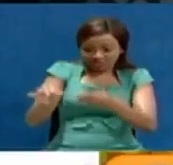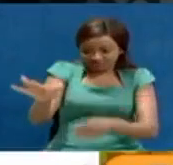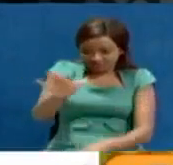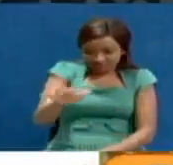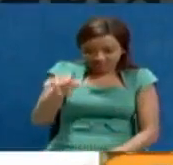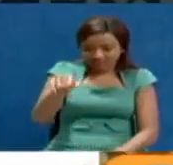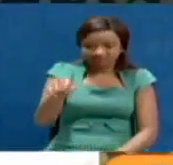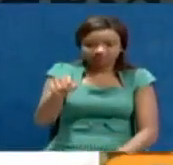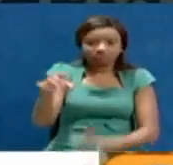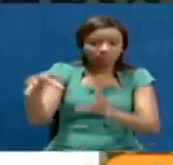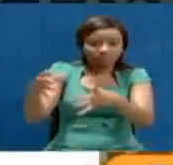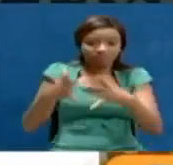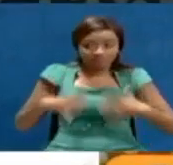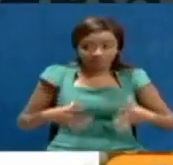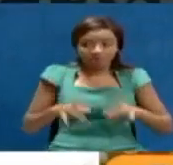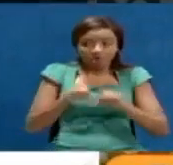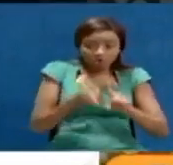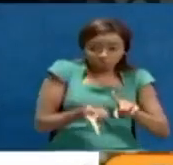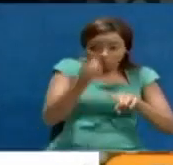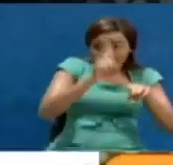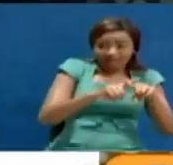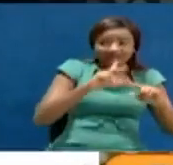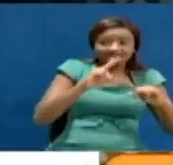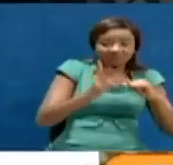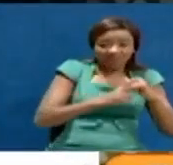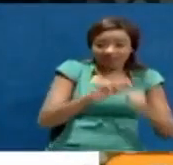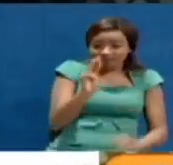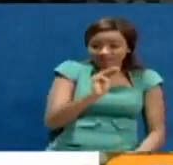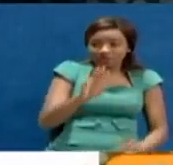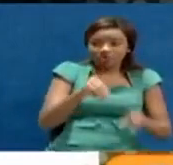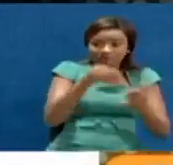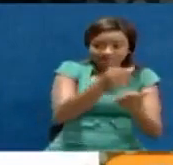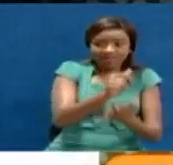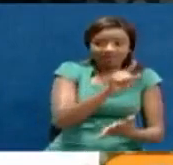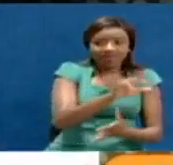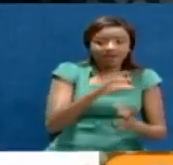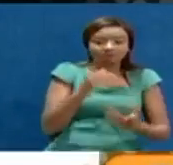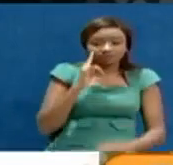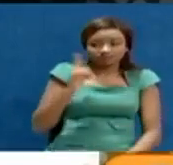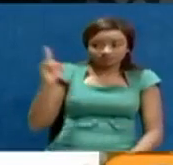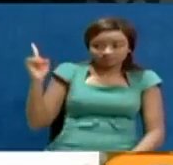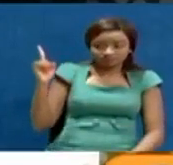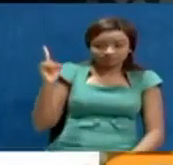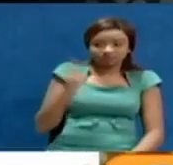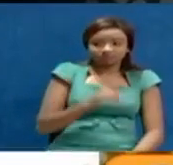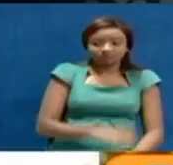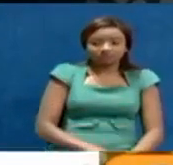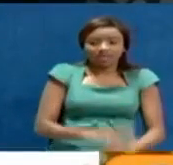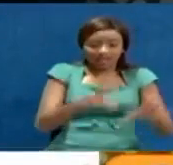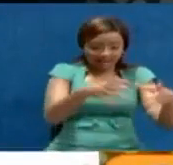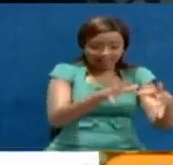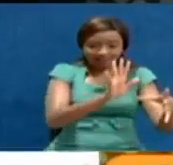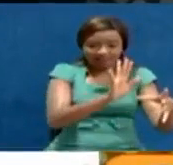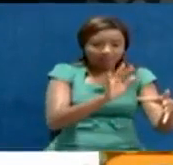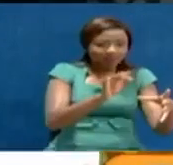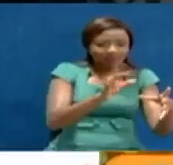Uhuru community. Additionally, a sum of 700 million shillings be paid to the Center for Justice, Governance and Environmental Action to